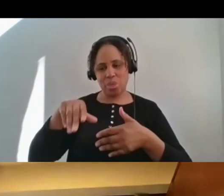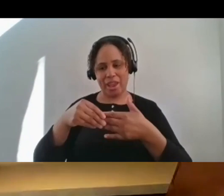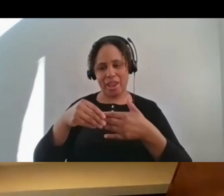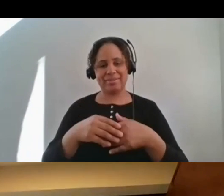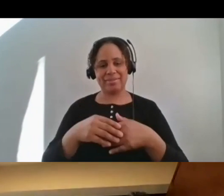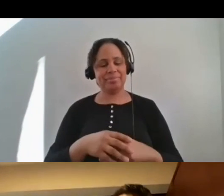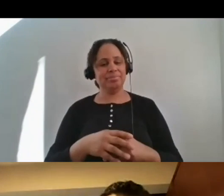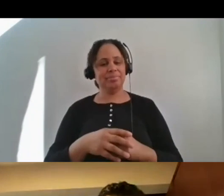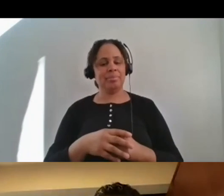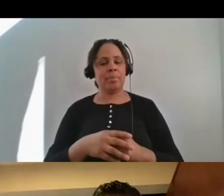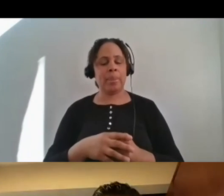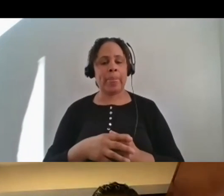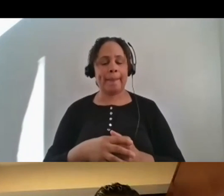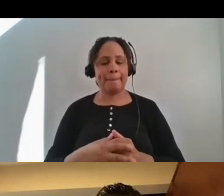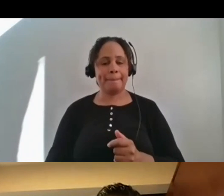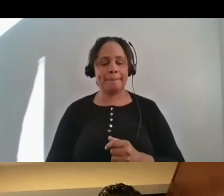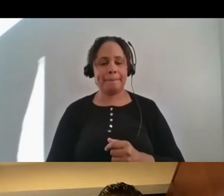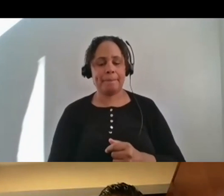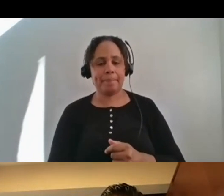so contracts in